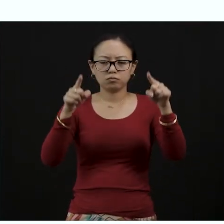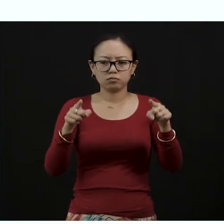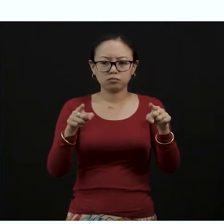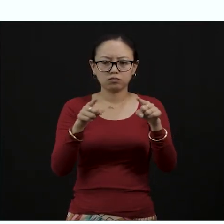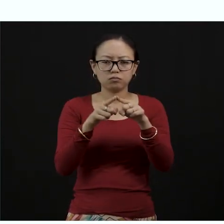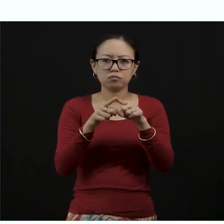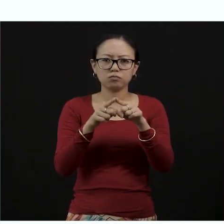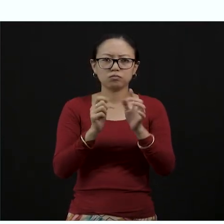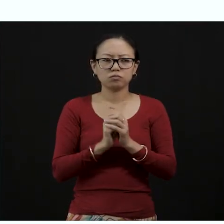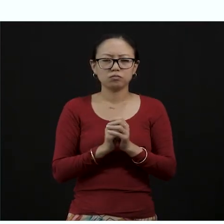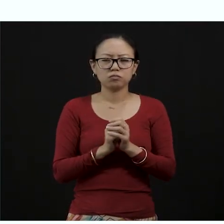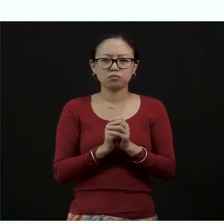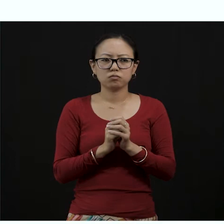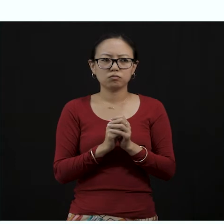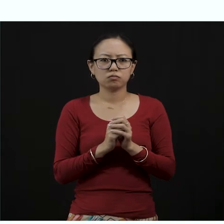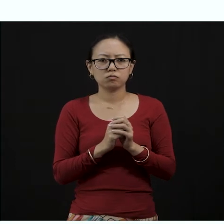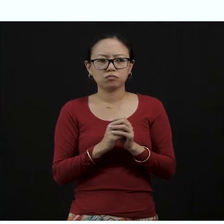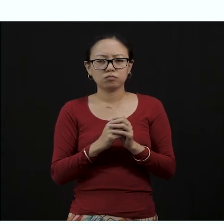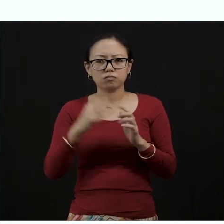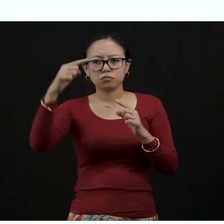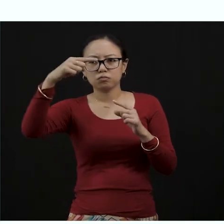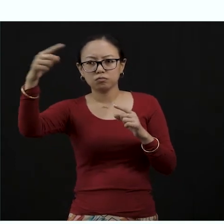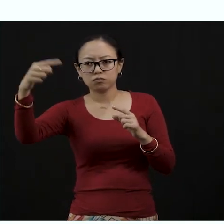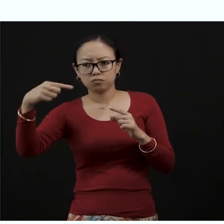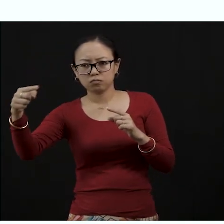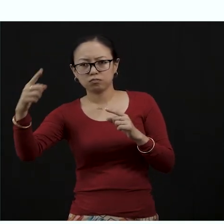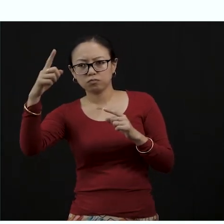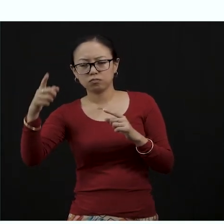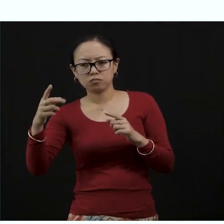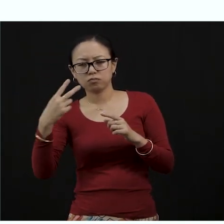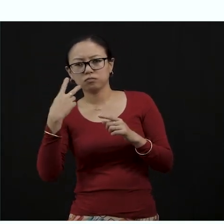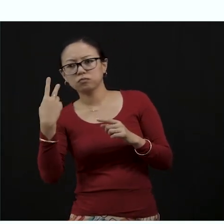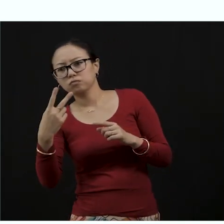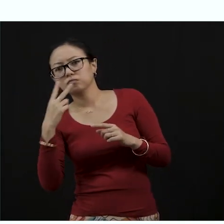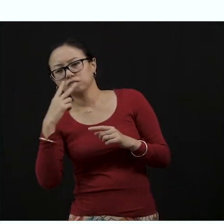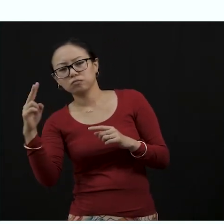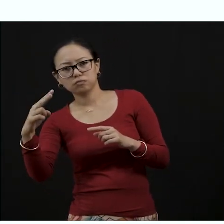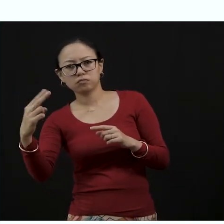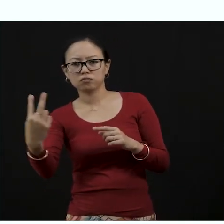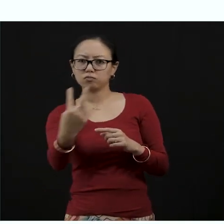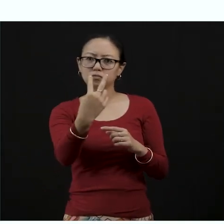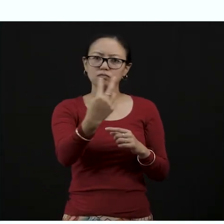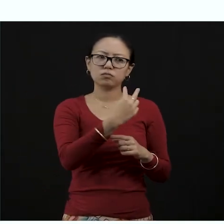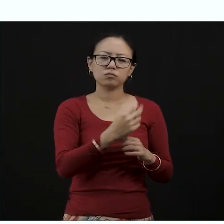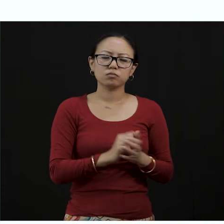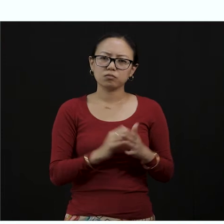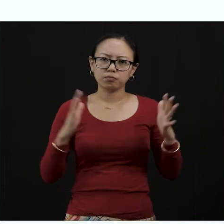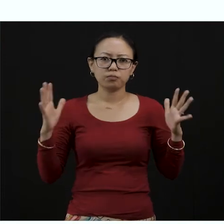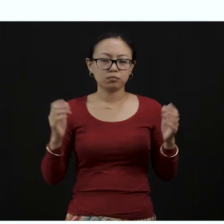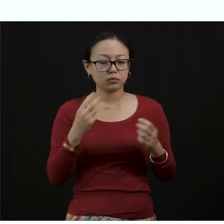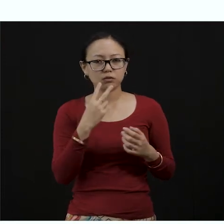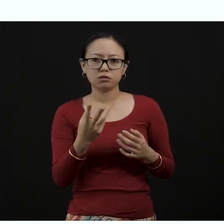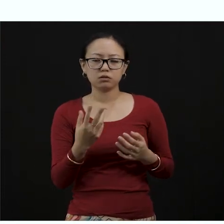square. But here the square have only 2 dimensions, whereas this cube has 3 dimensions. It has